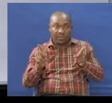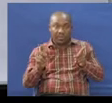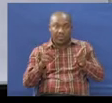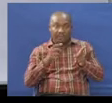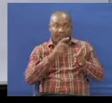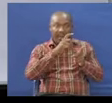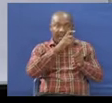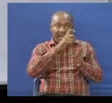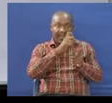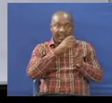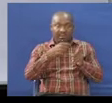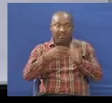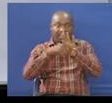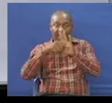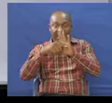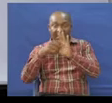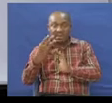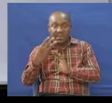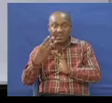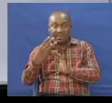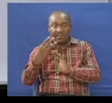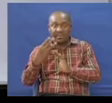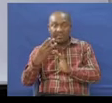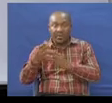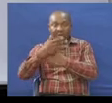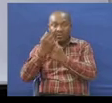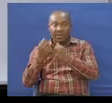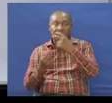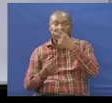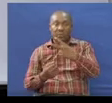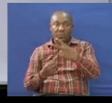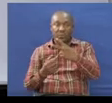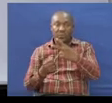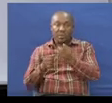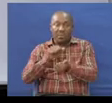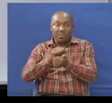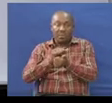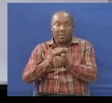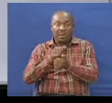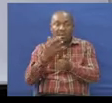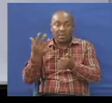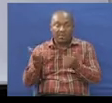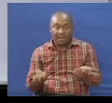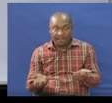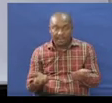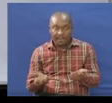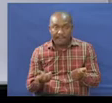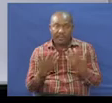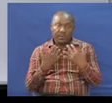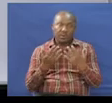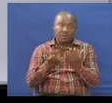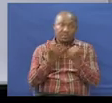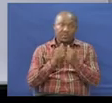the product of two numbers, here we have two numbers now. We have this one here and we have this one here. For the product of two numbers to be